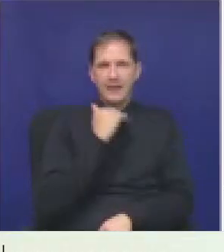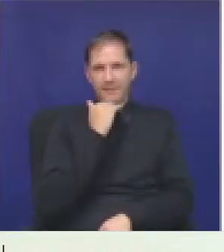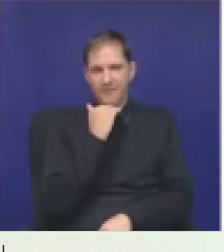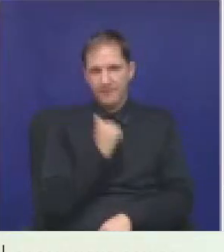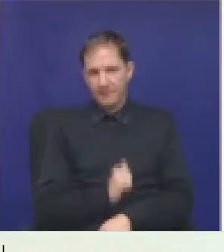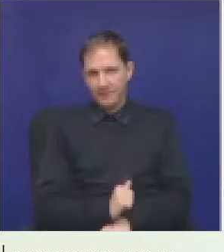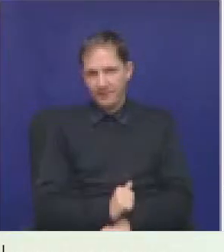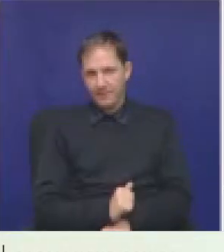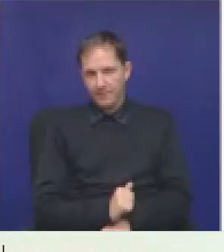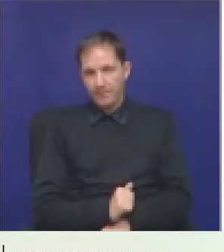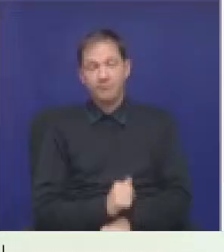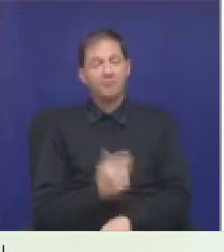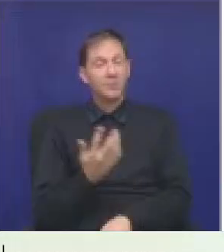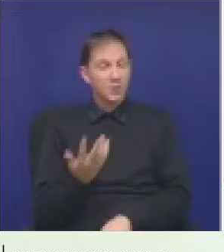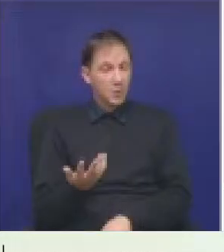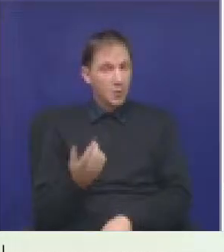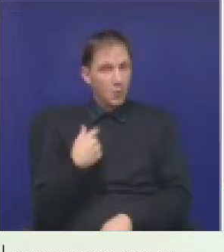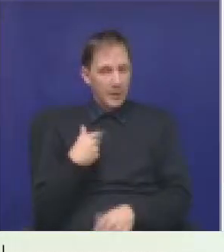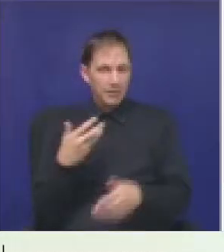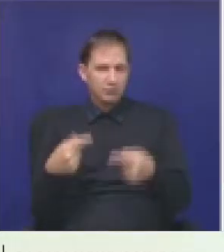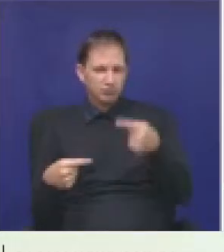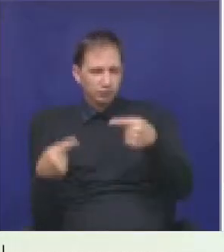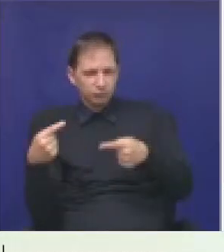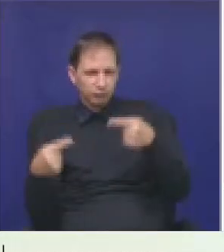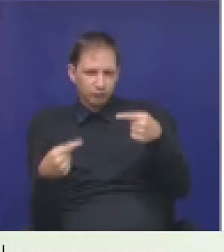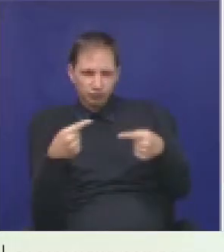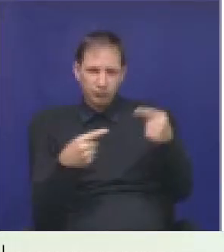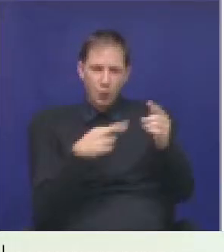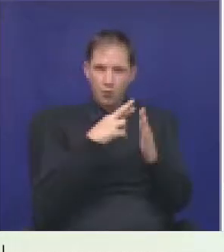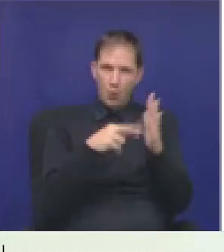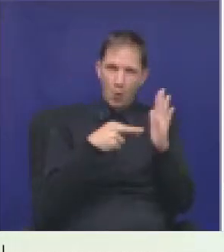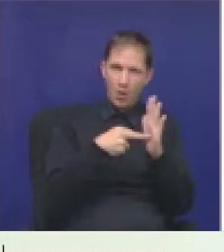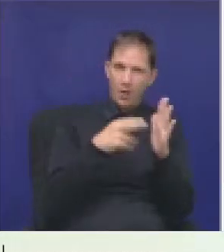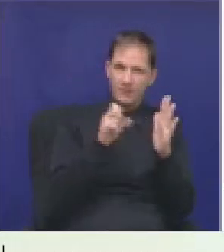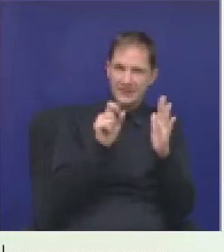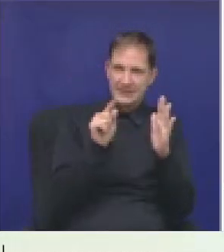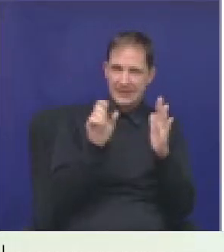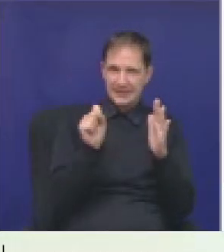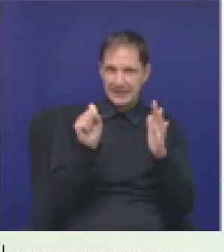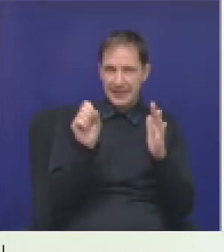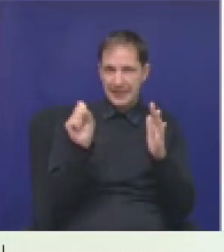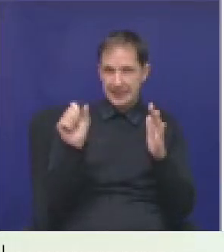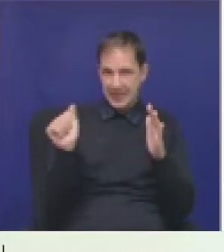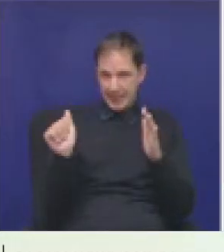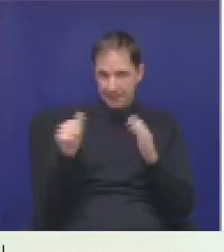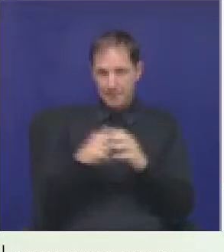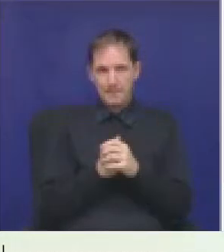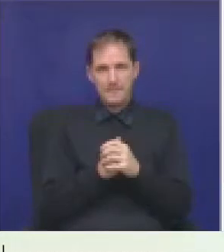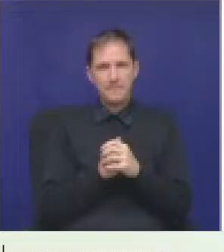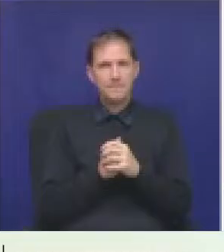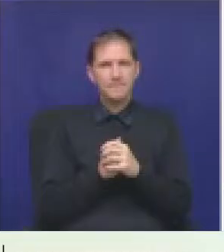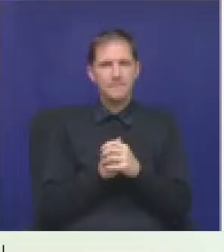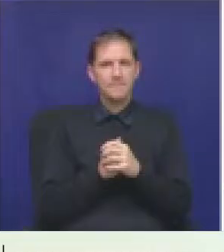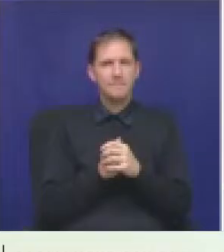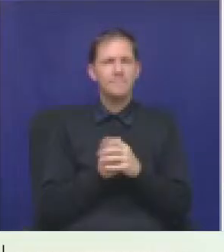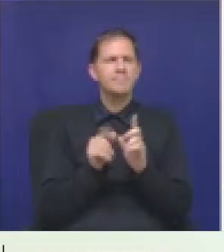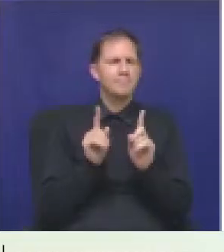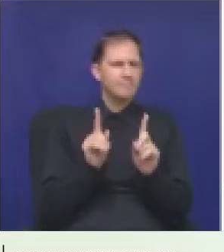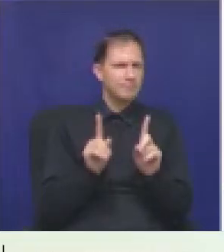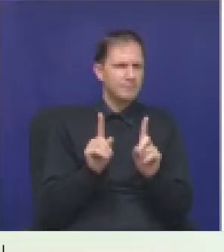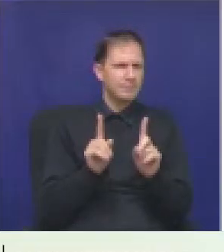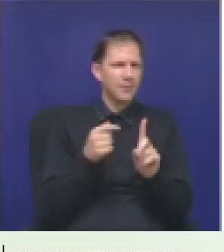and debate the role of statistics and the role particularly played by Stats SA, let us